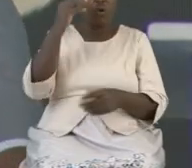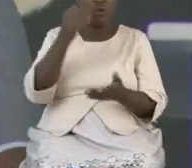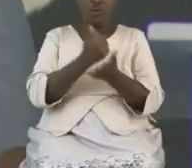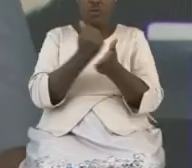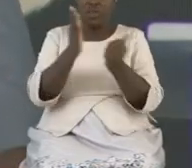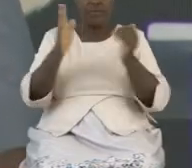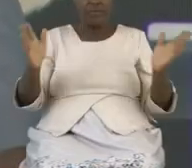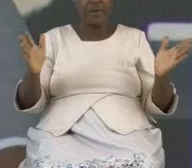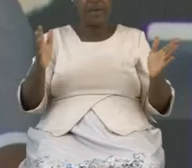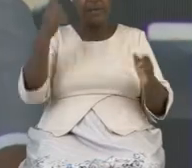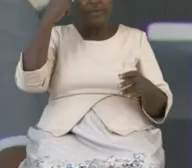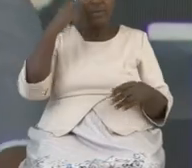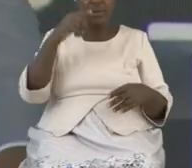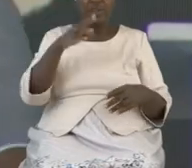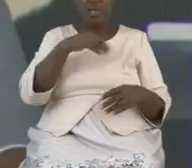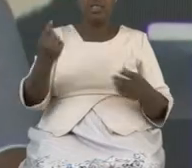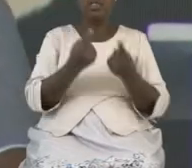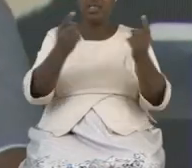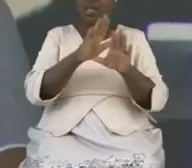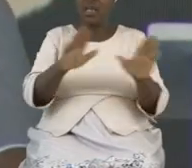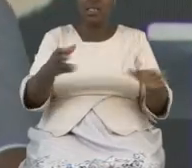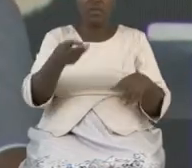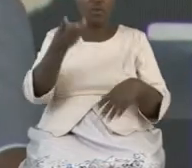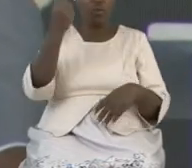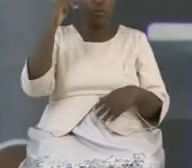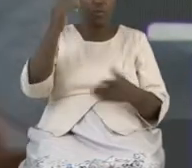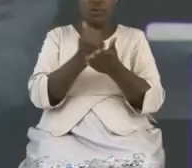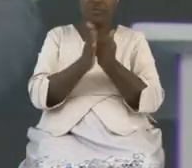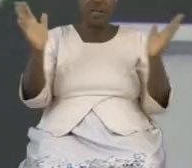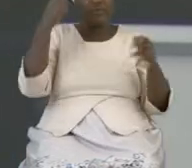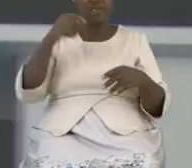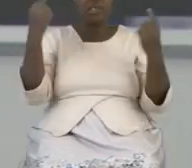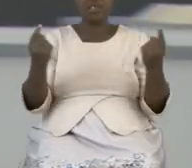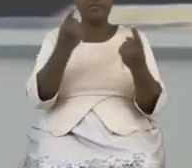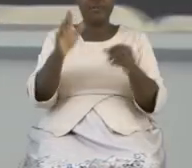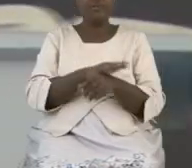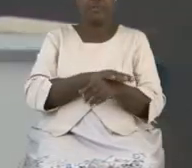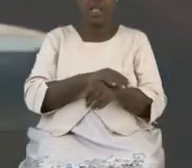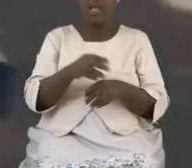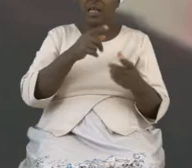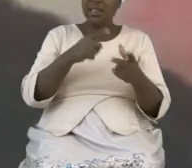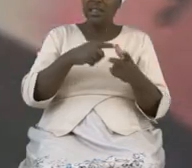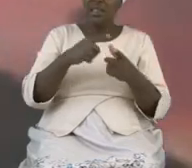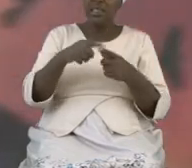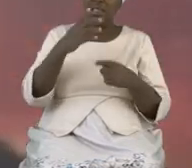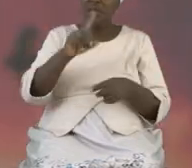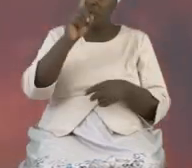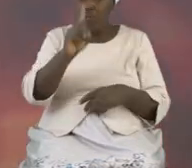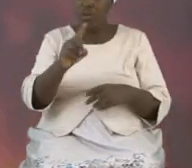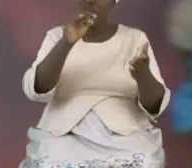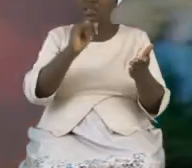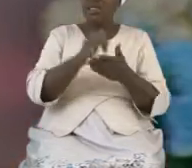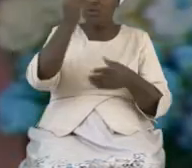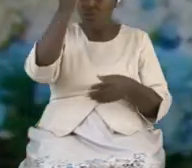The sinless was crucified for the sinful. And the one that knew no sin